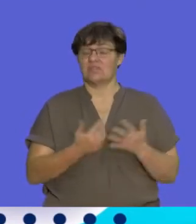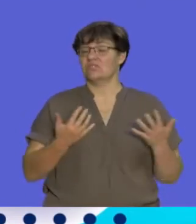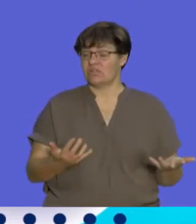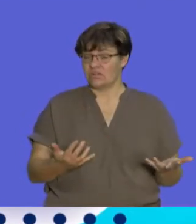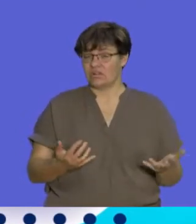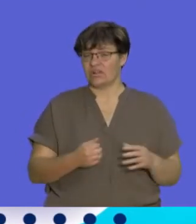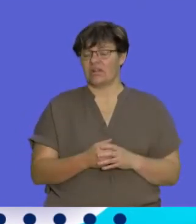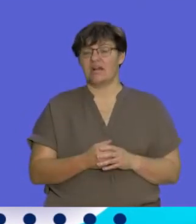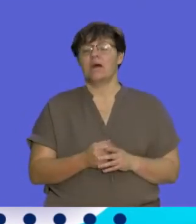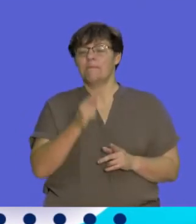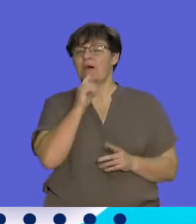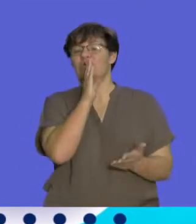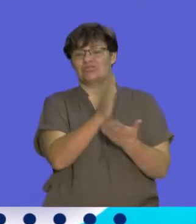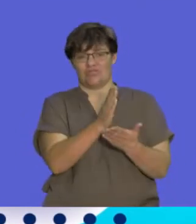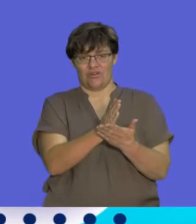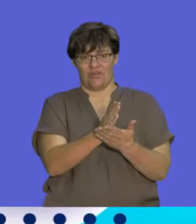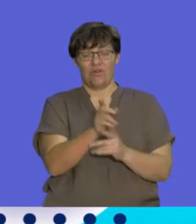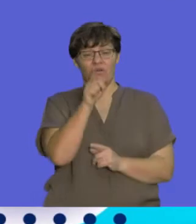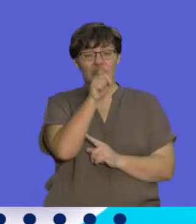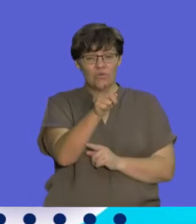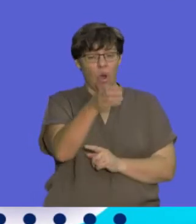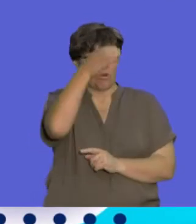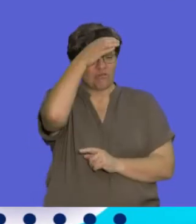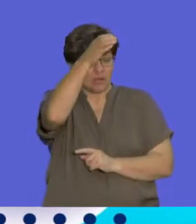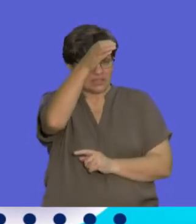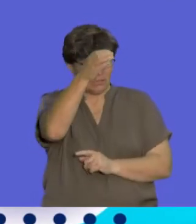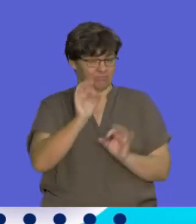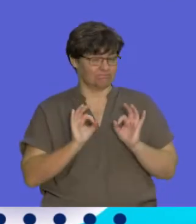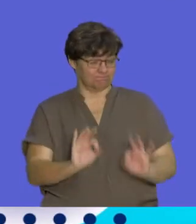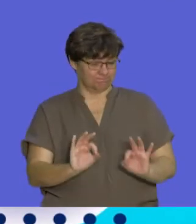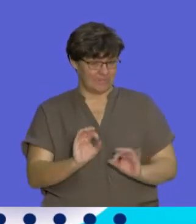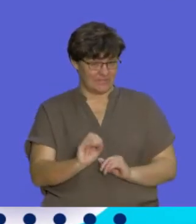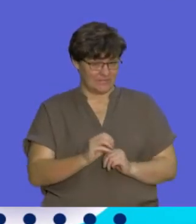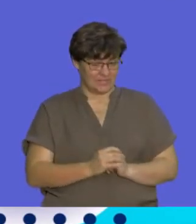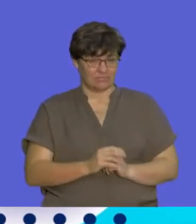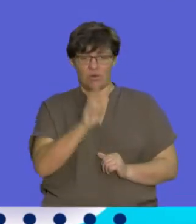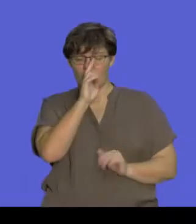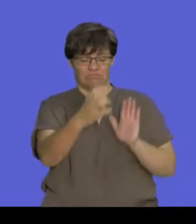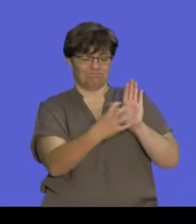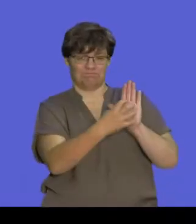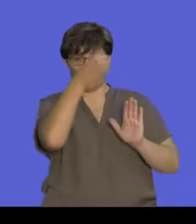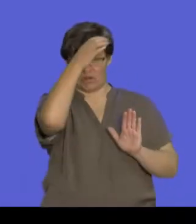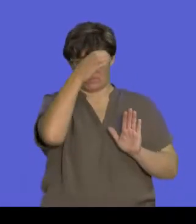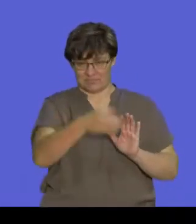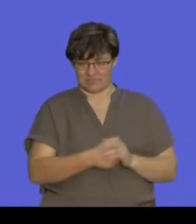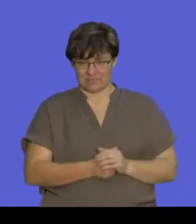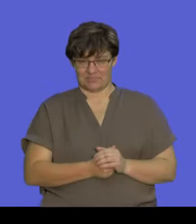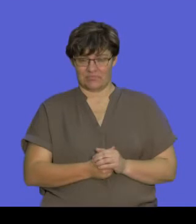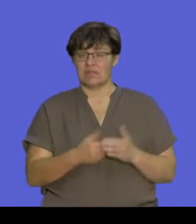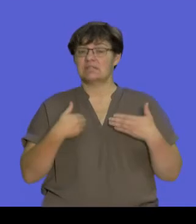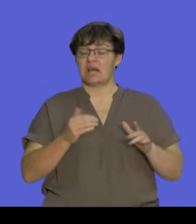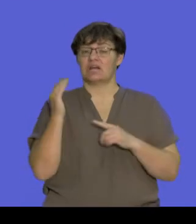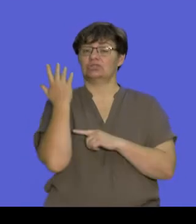And so I want to make sure that you've got all the concepts right. Let's have a look at our concept map. And so, yes, we're starting with